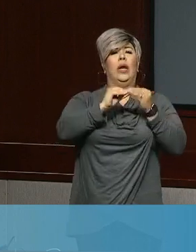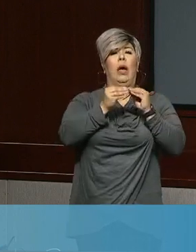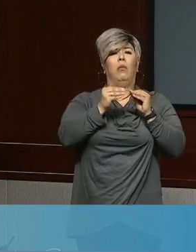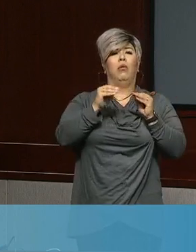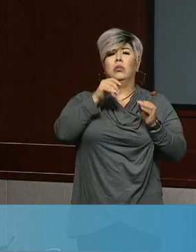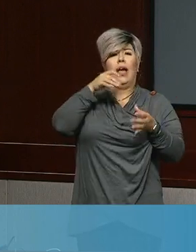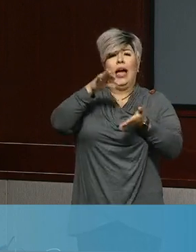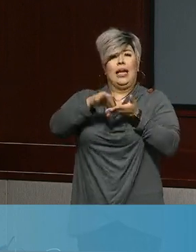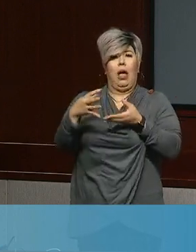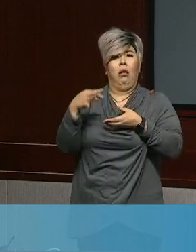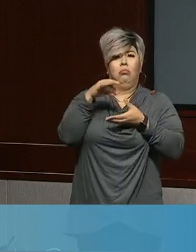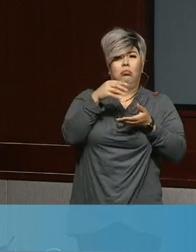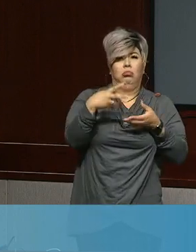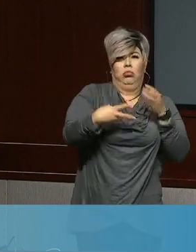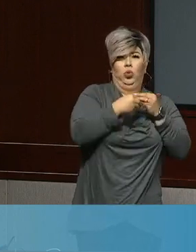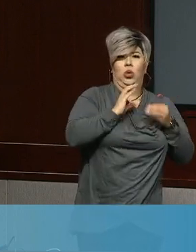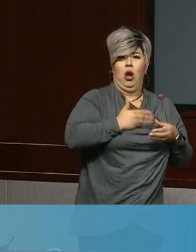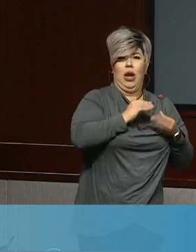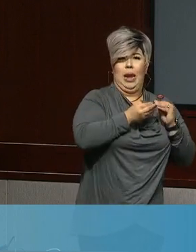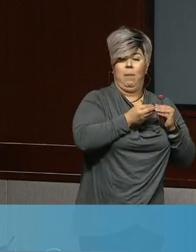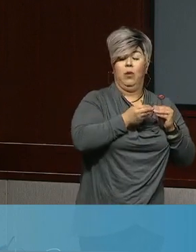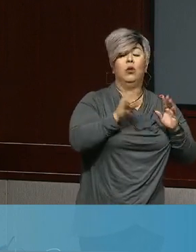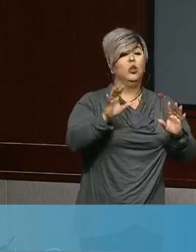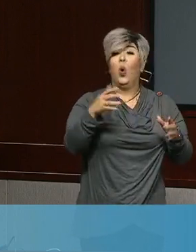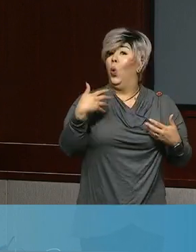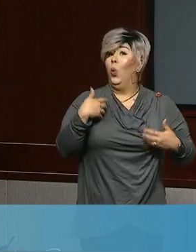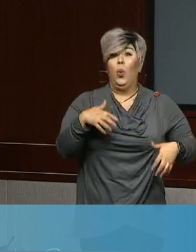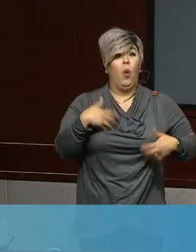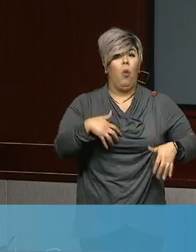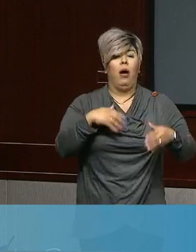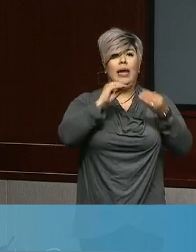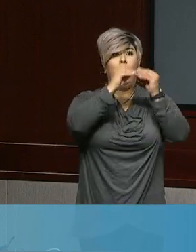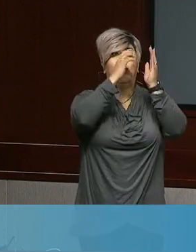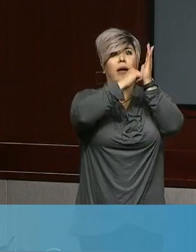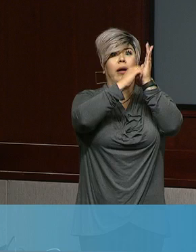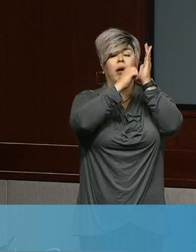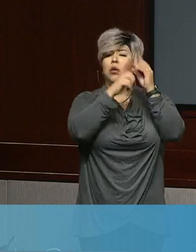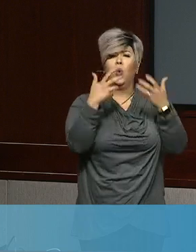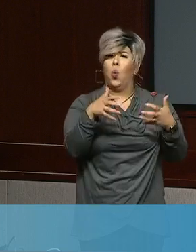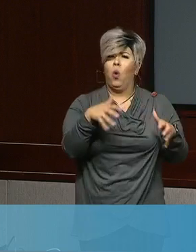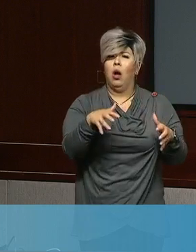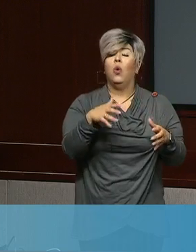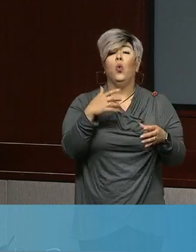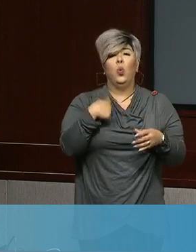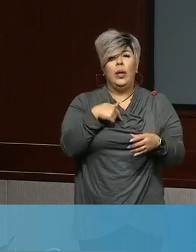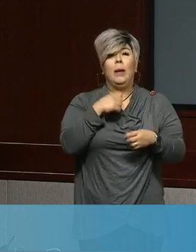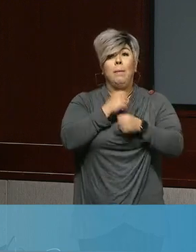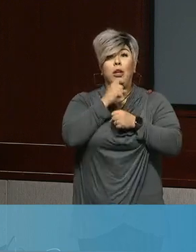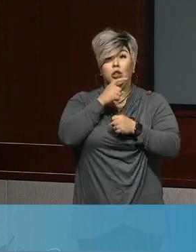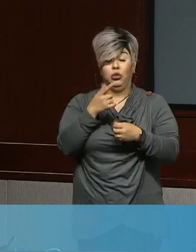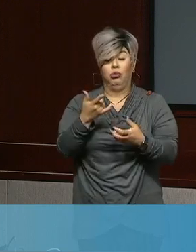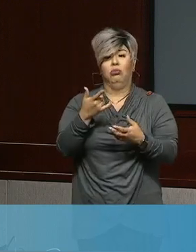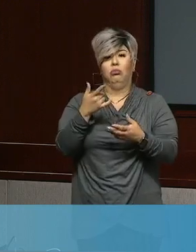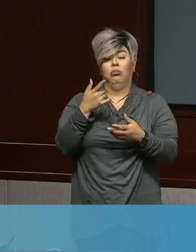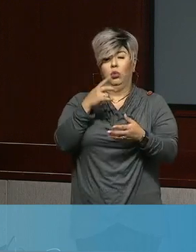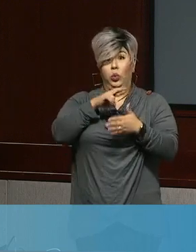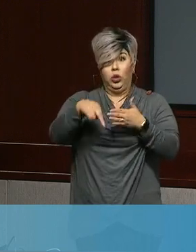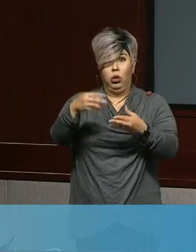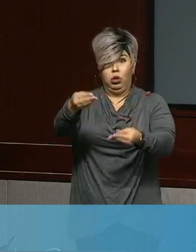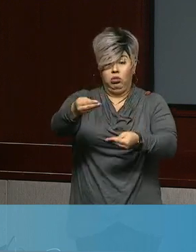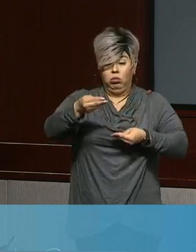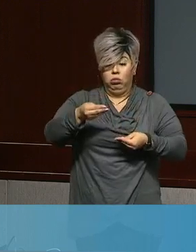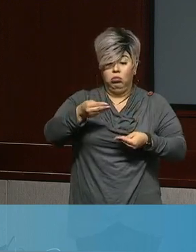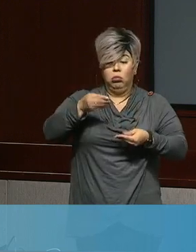taking cases off of our dashboard, we wait until we can verify that information, that they are indeed a Kern County resident, that all of